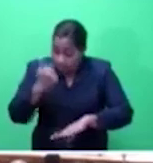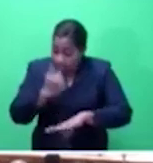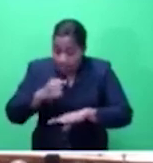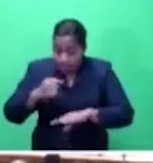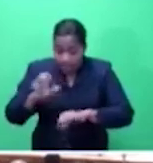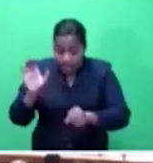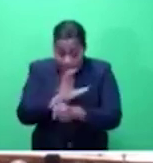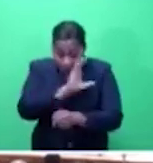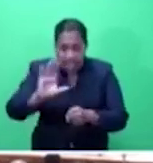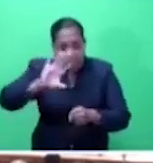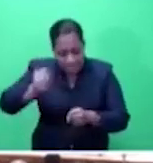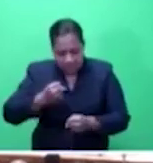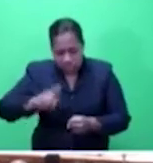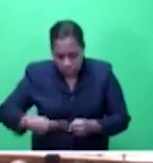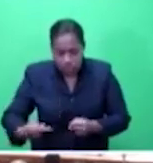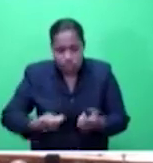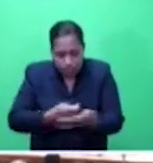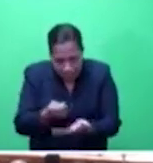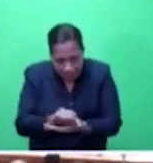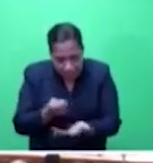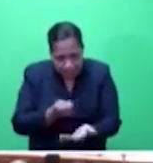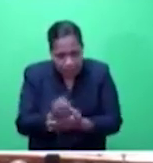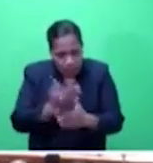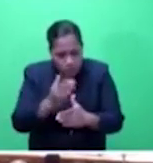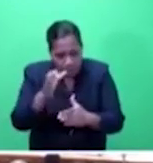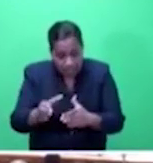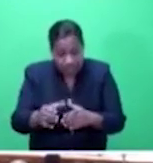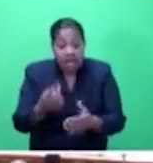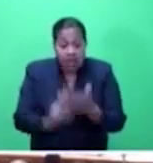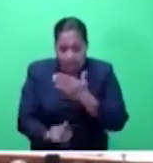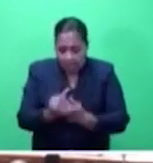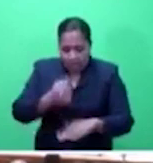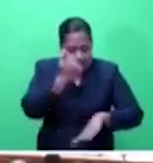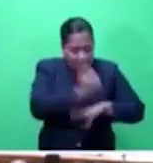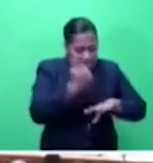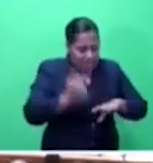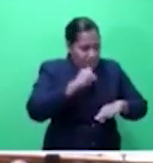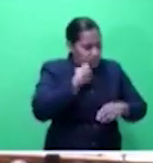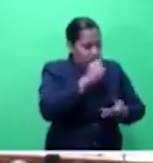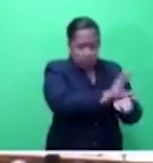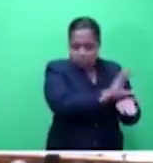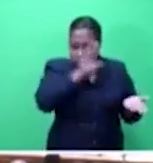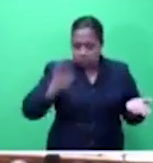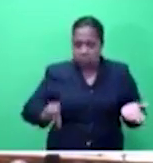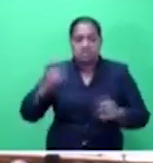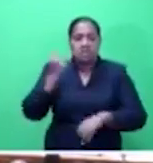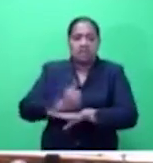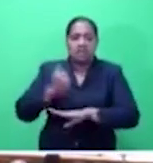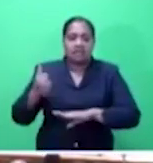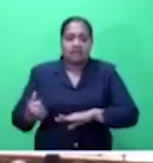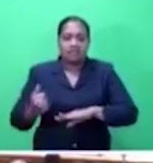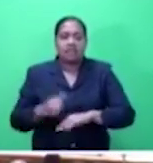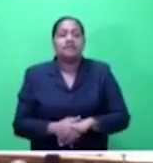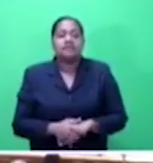than $30,000 in annual income. Fijians in the informal sector, those who sell stuff by the roadside or have